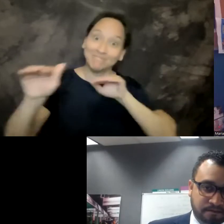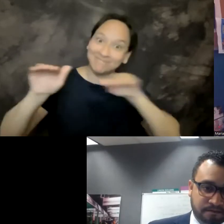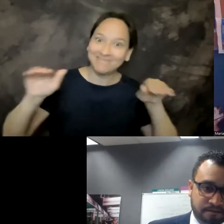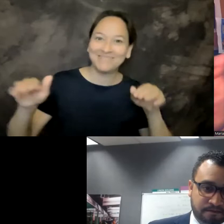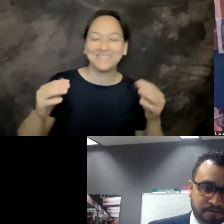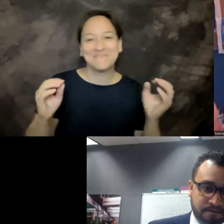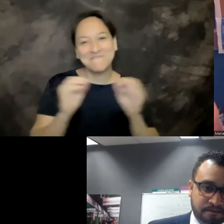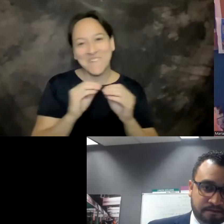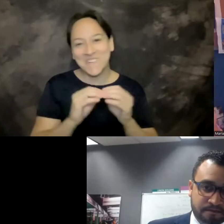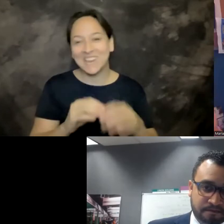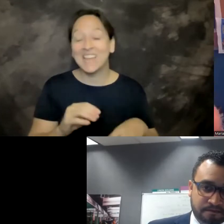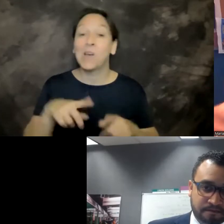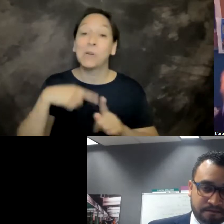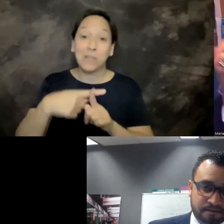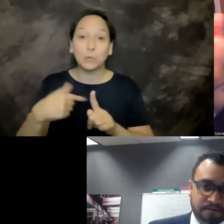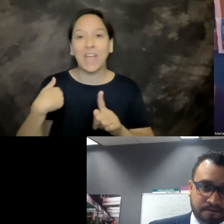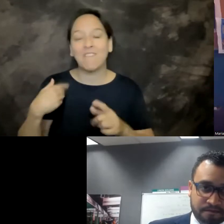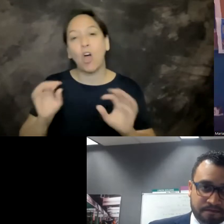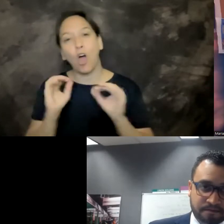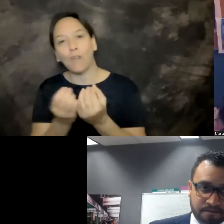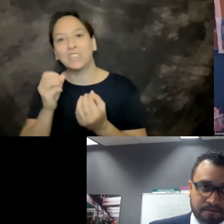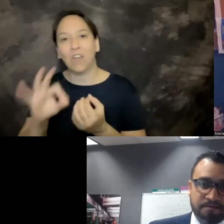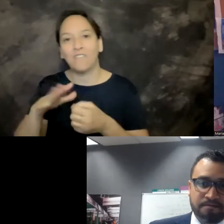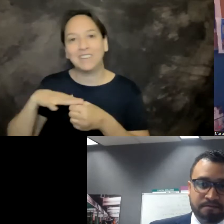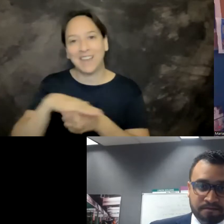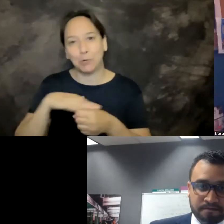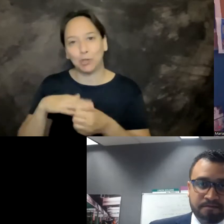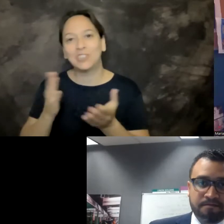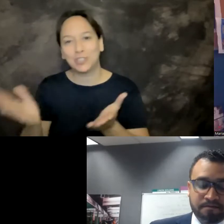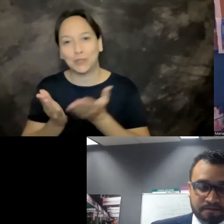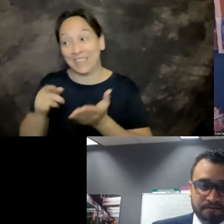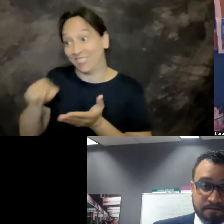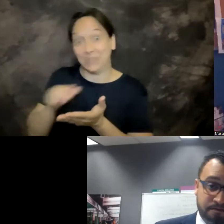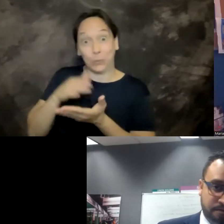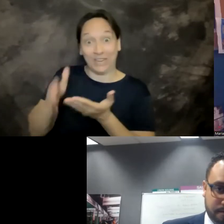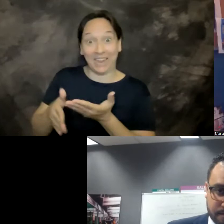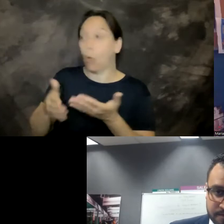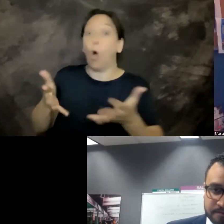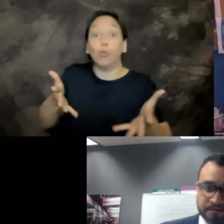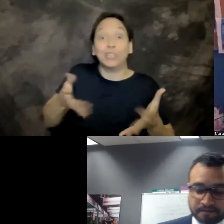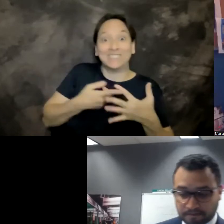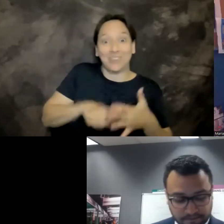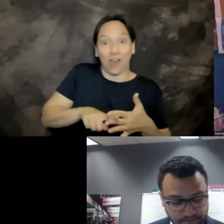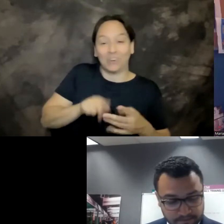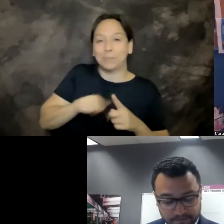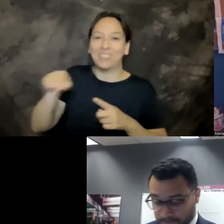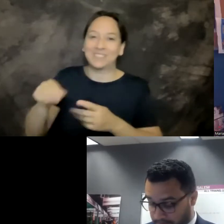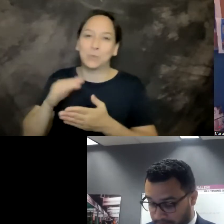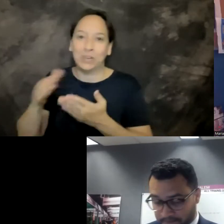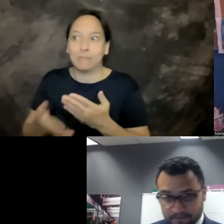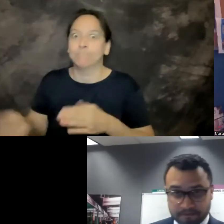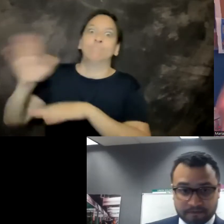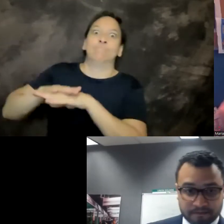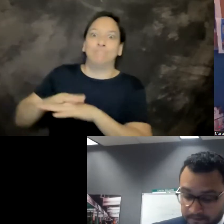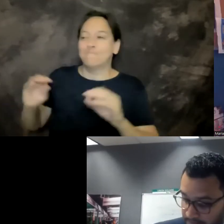know that we also have our Office of Neighborhood Services doing some really good work starting this weekend, or actually has already started, but this weekend in particular, they're going to